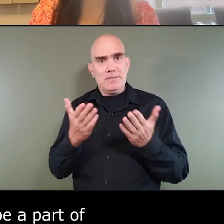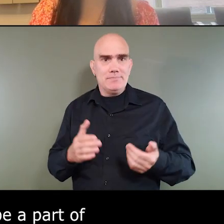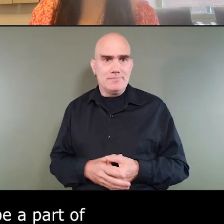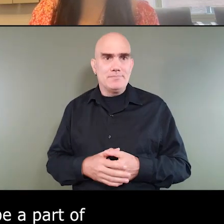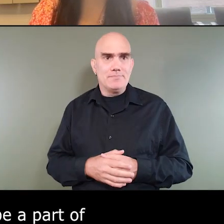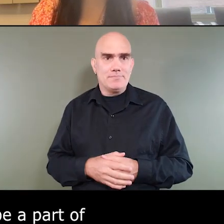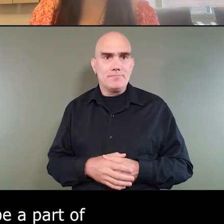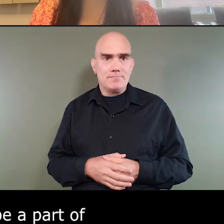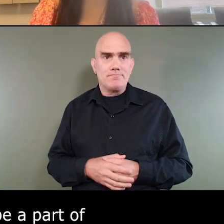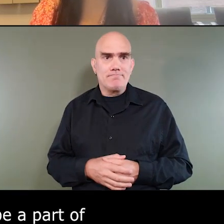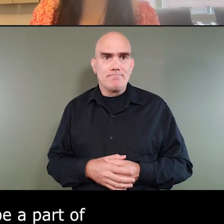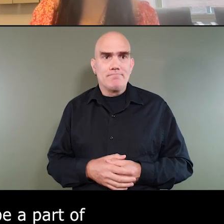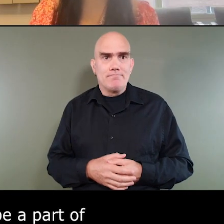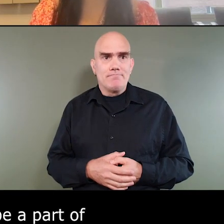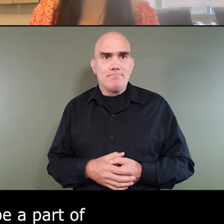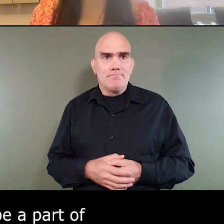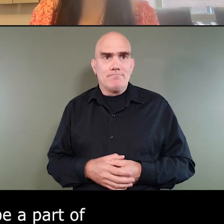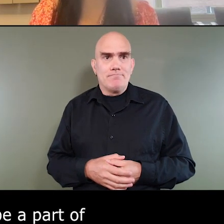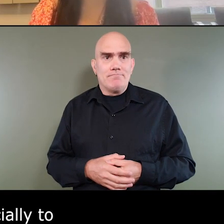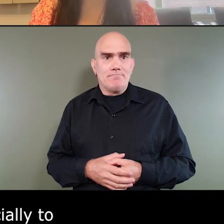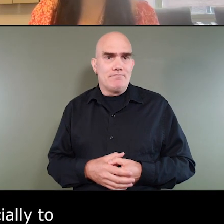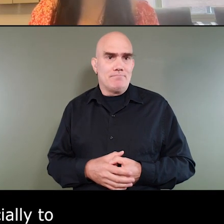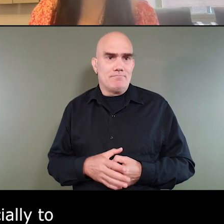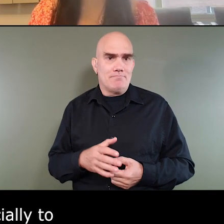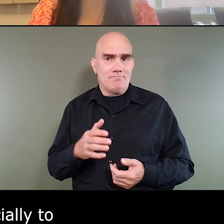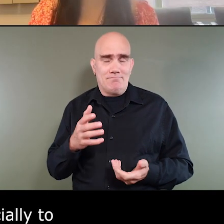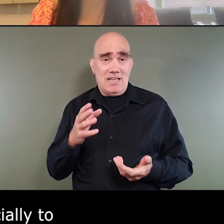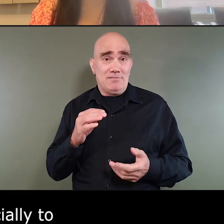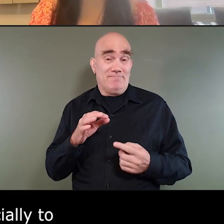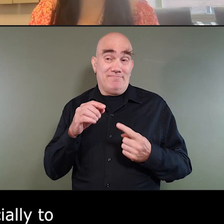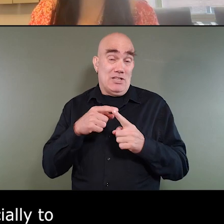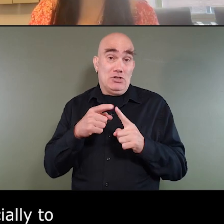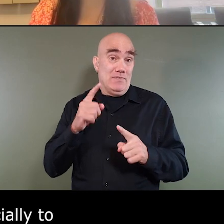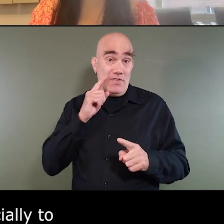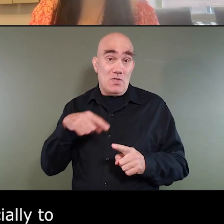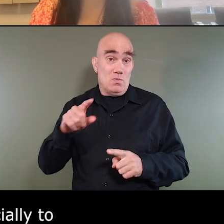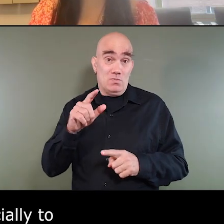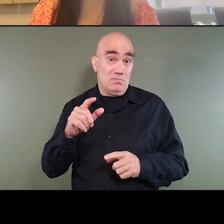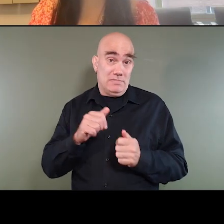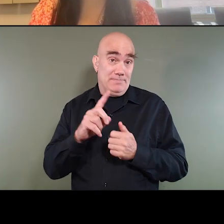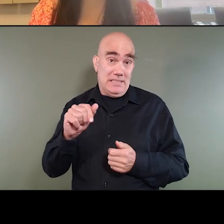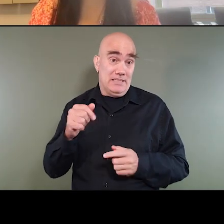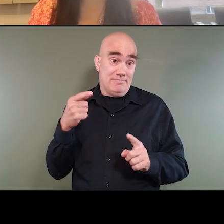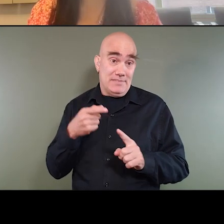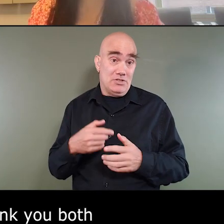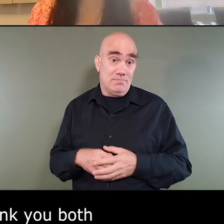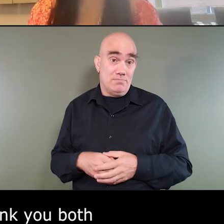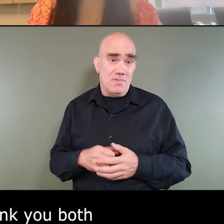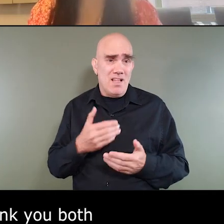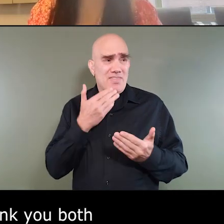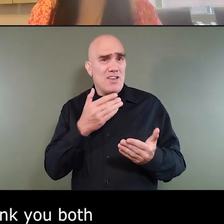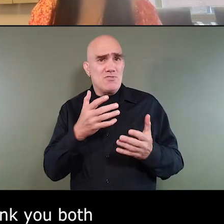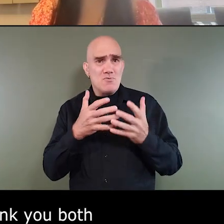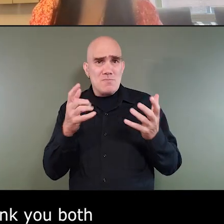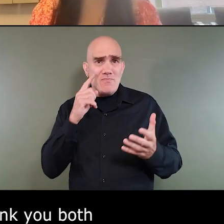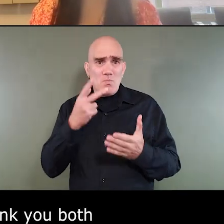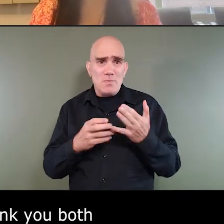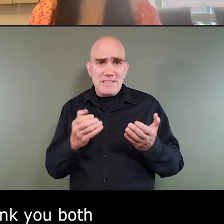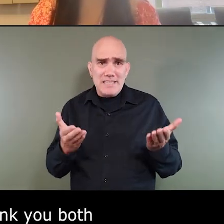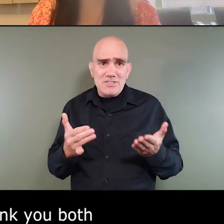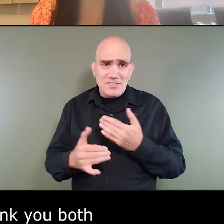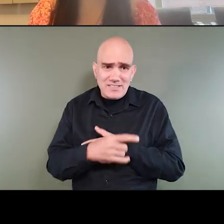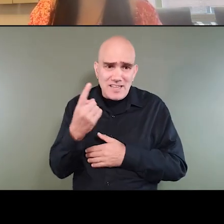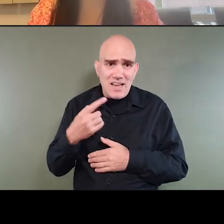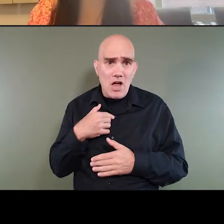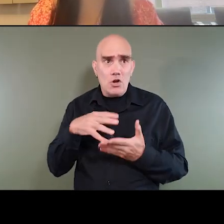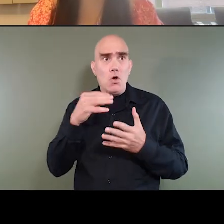that to the community at large, and especially to those with disabilities. Well, thank you both so much for being